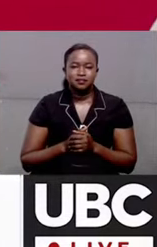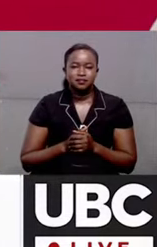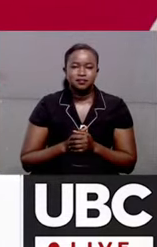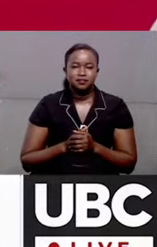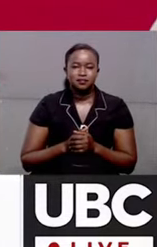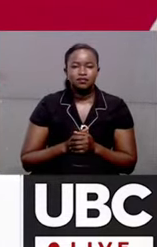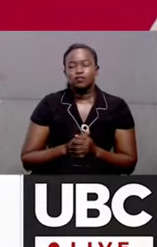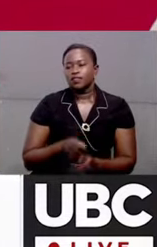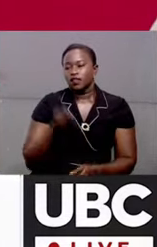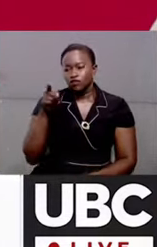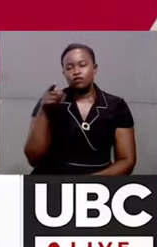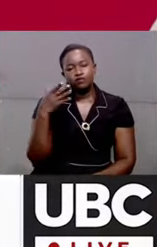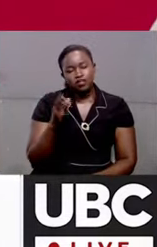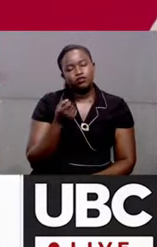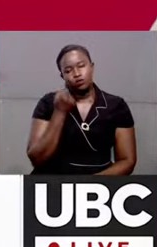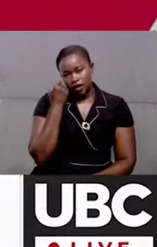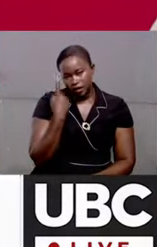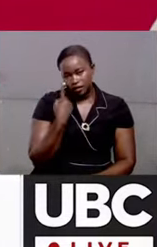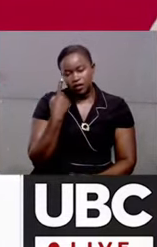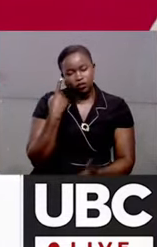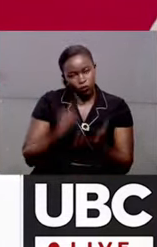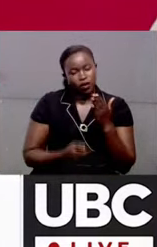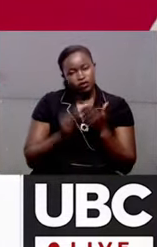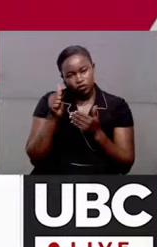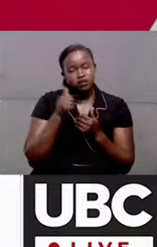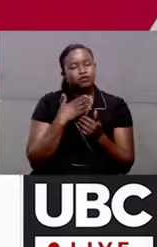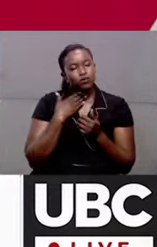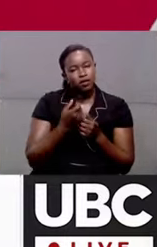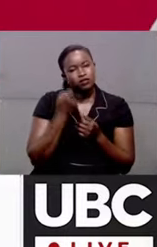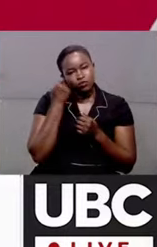You've understood what you wanted to understand.